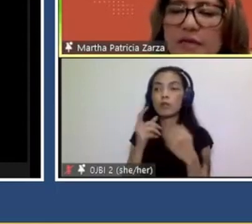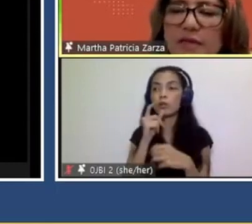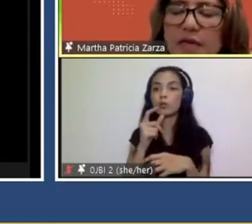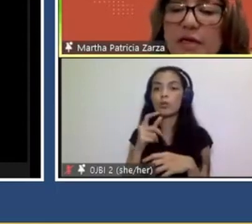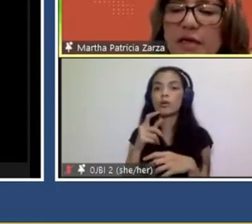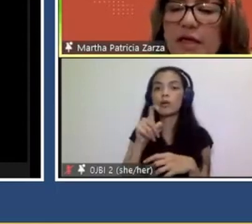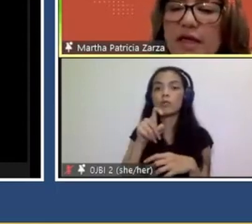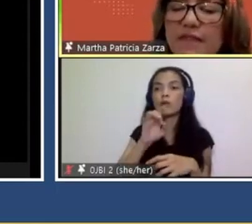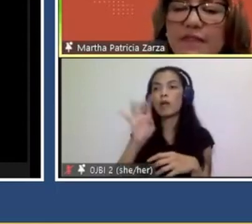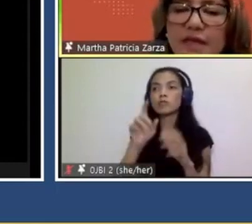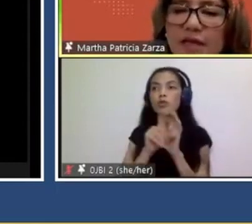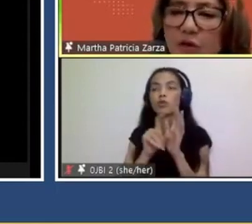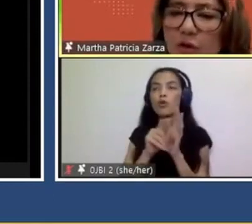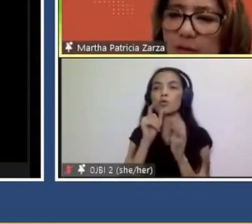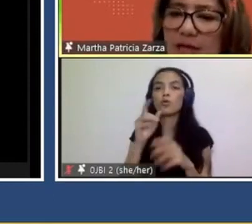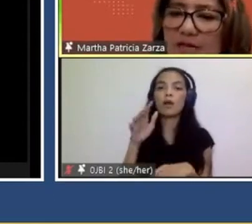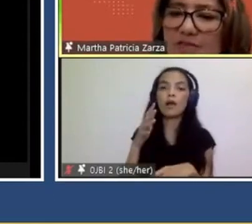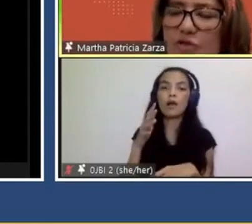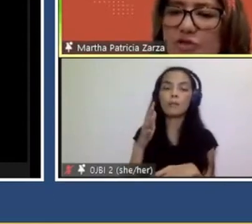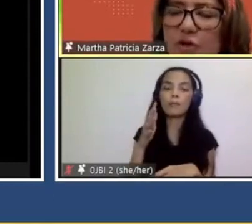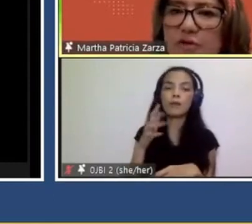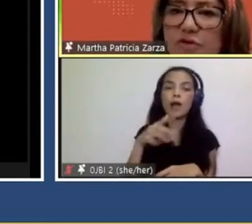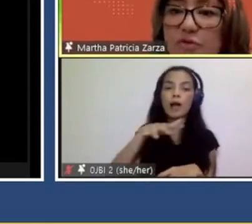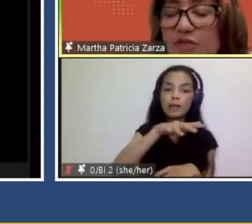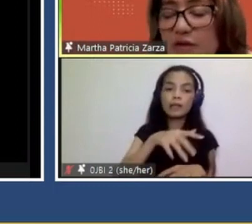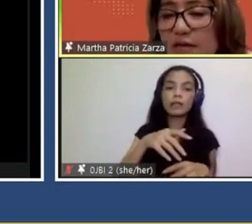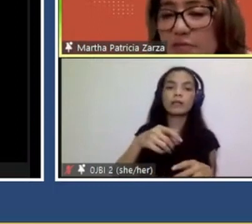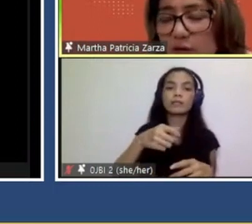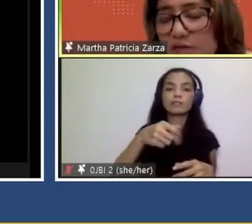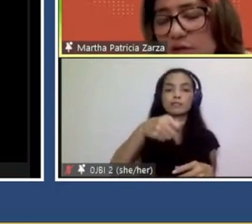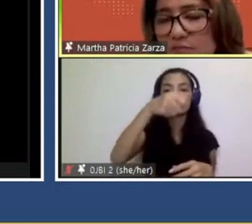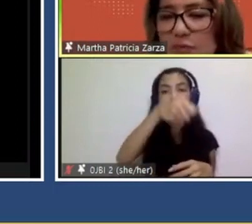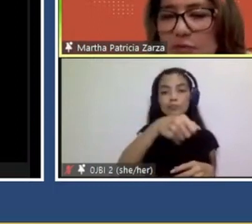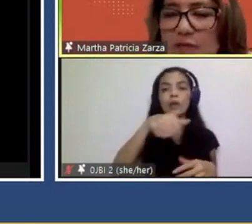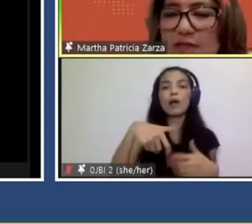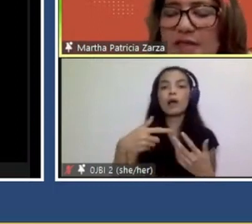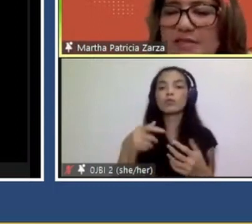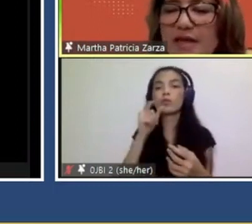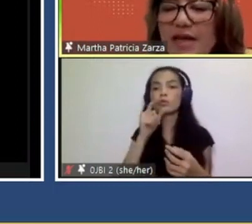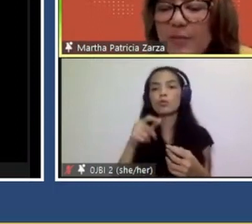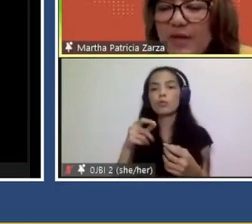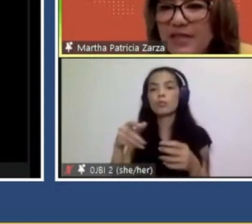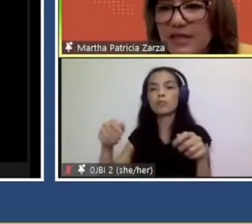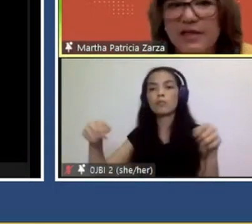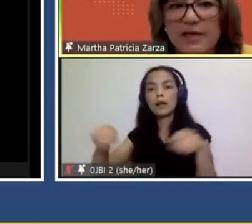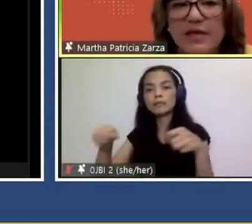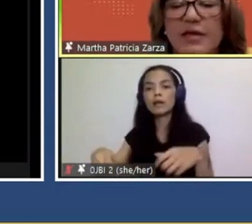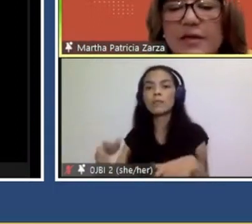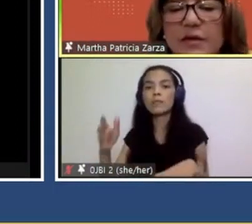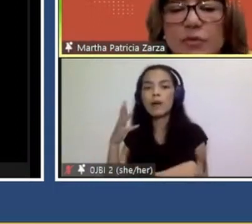need in there. The comal has also, we tried, well actually what we did is an